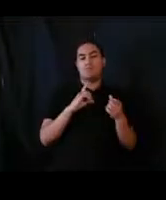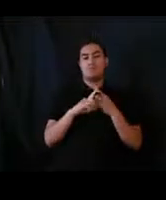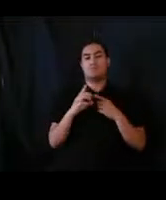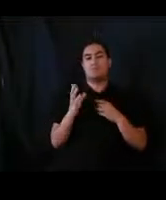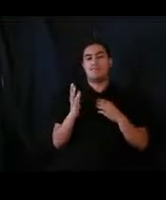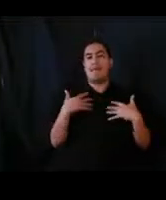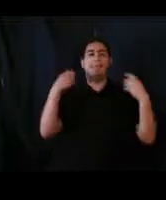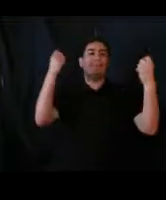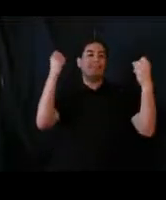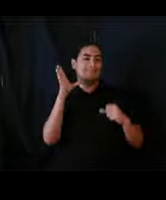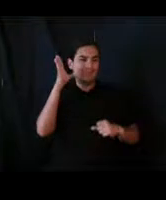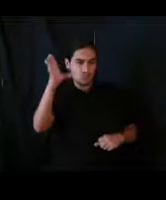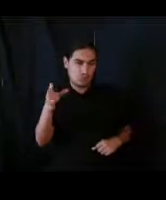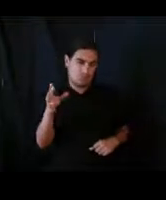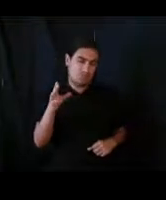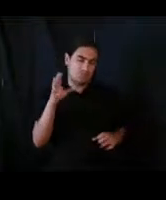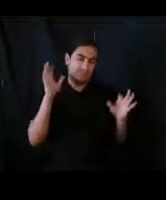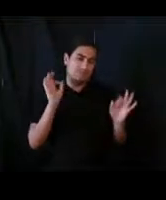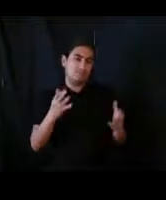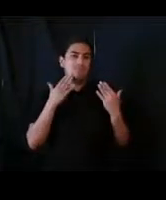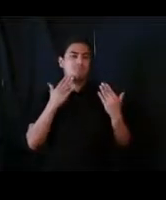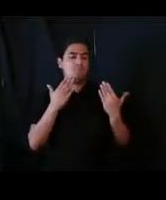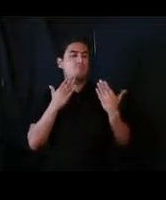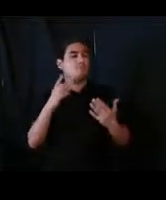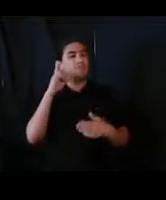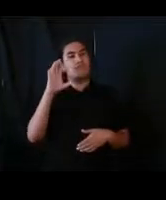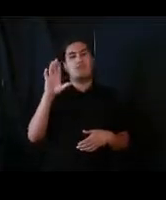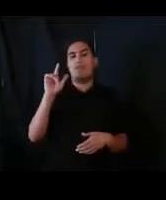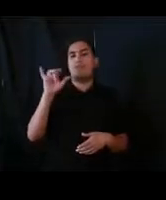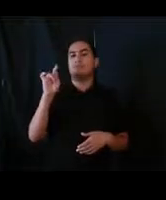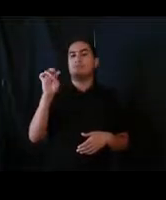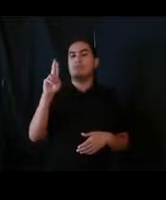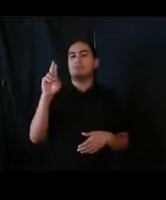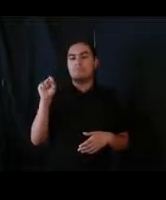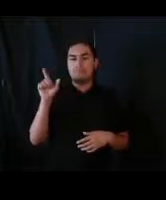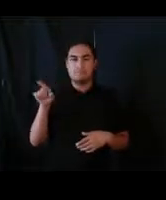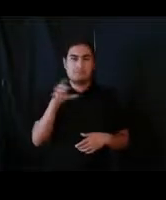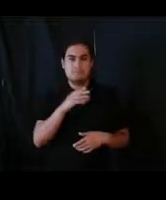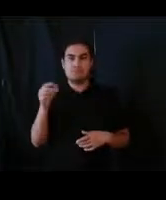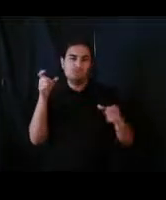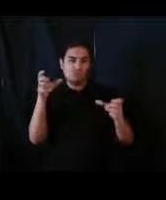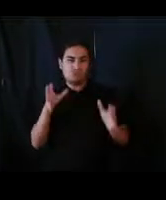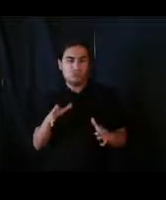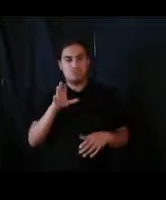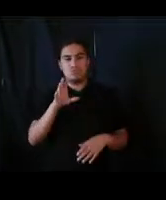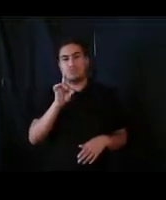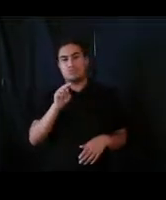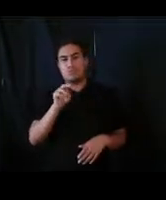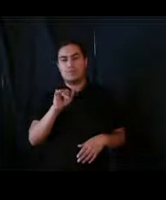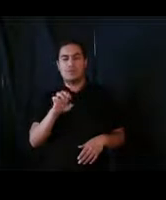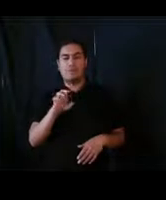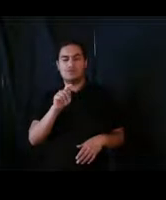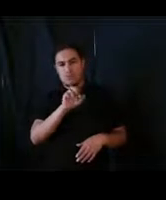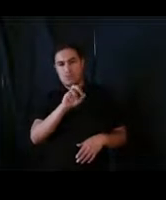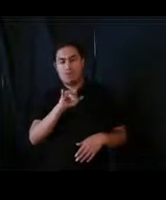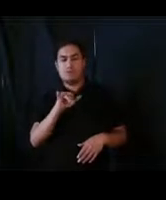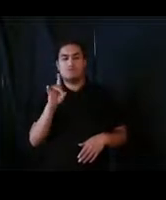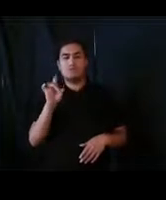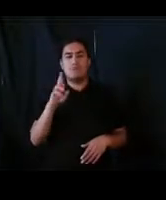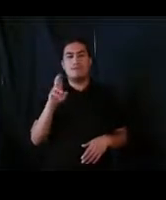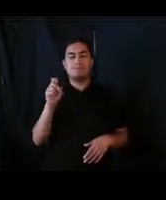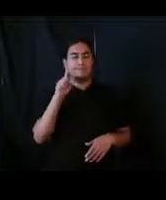future and as such we're thankful to caltrans and and director tony tavares for signing a multi-state